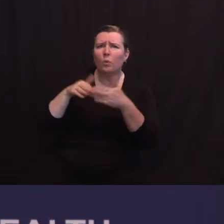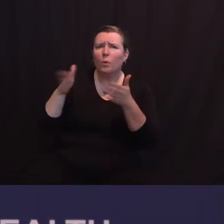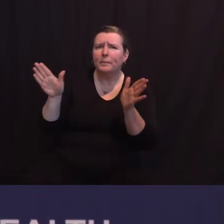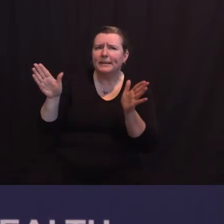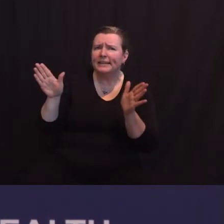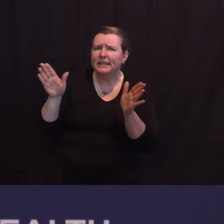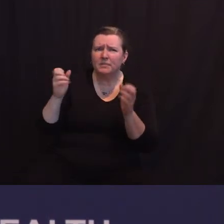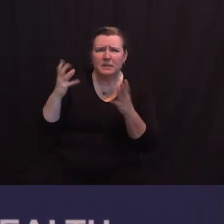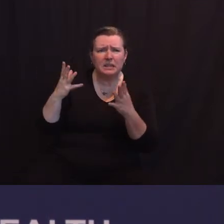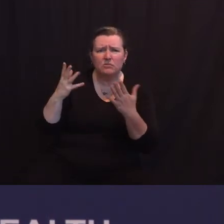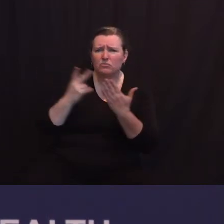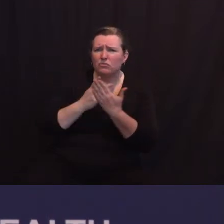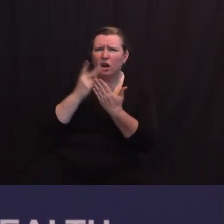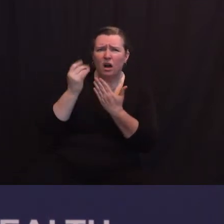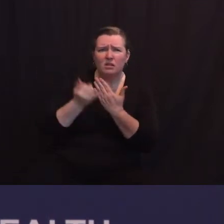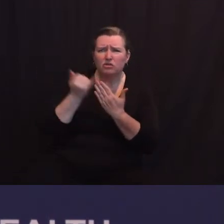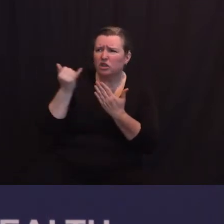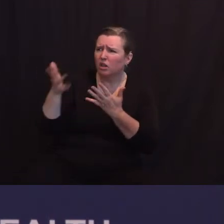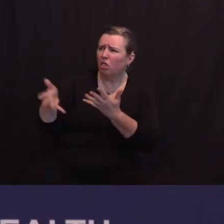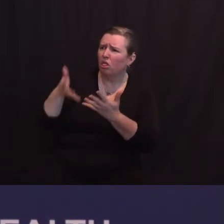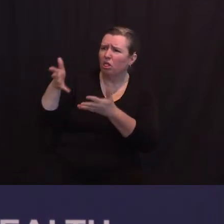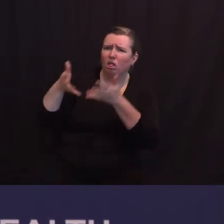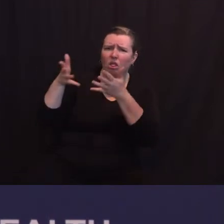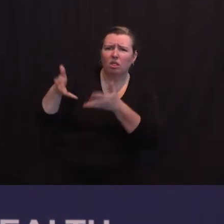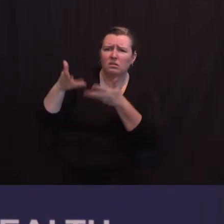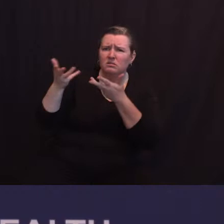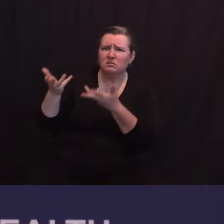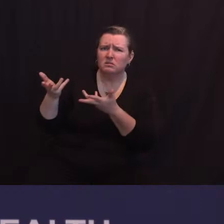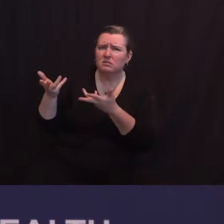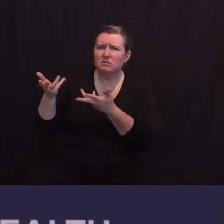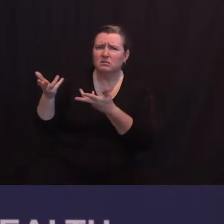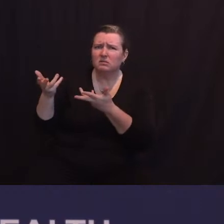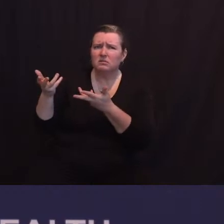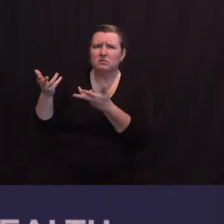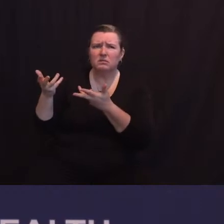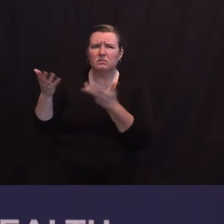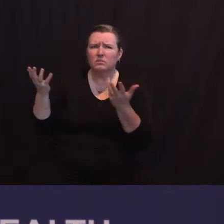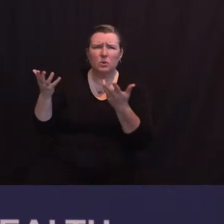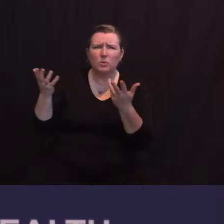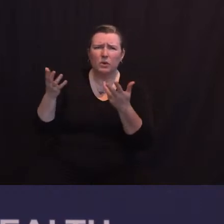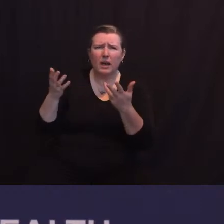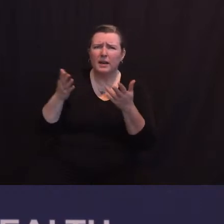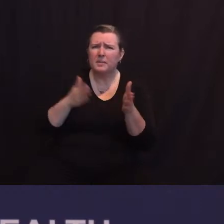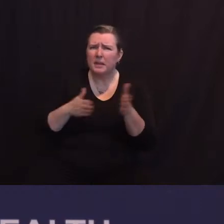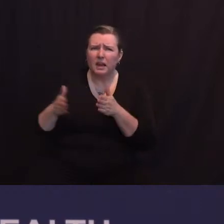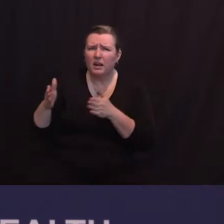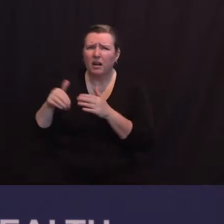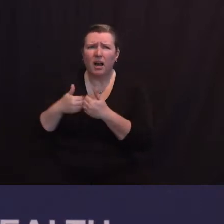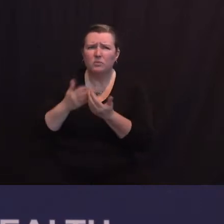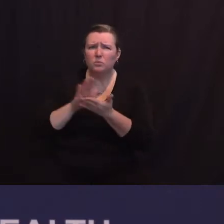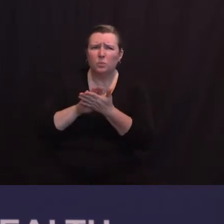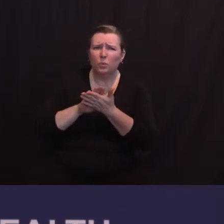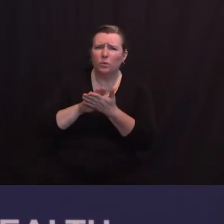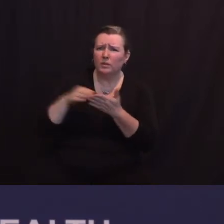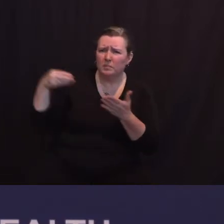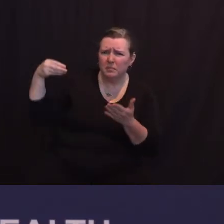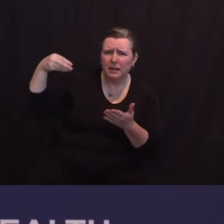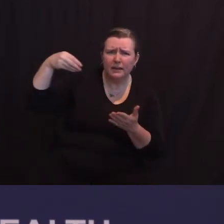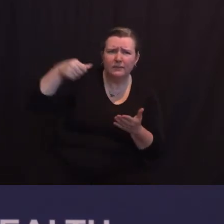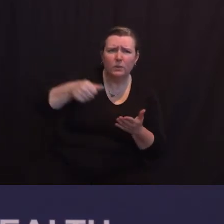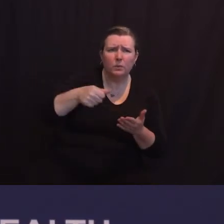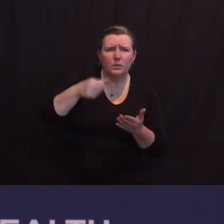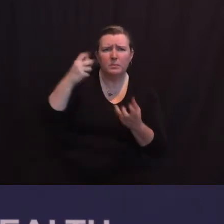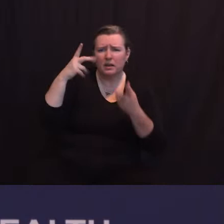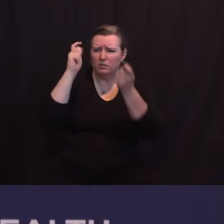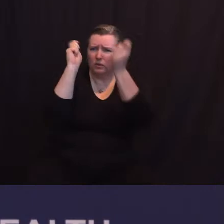what are your plans for the SDA, and how are districts supposed to fund much-needed renovations? That's it. Sam, thank you for wearing